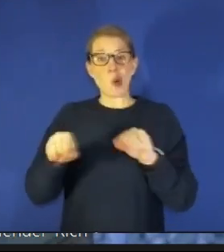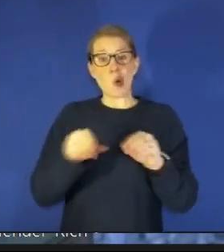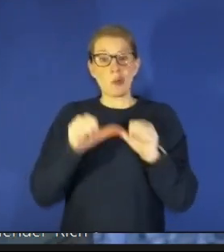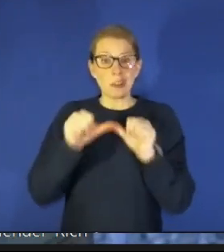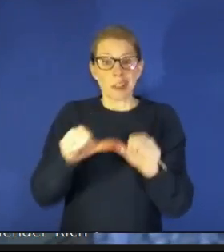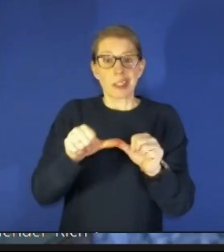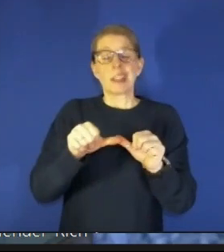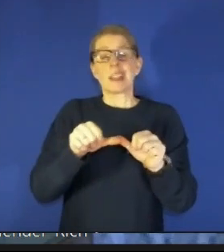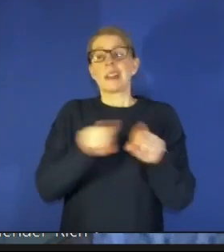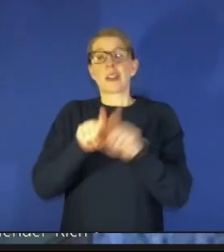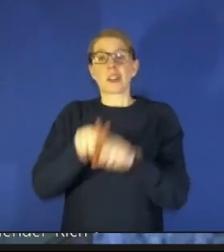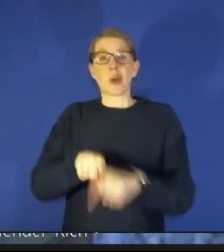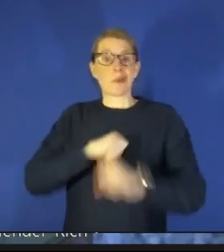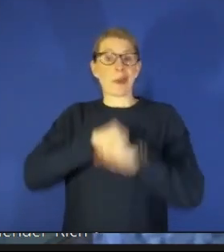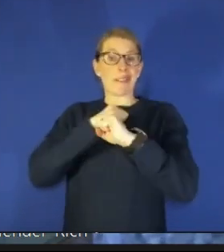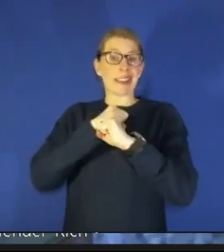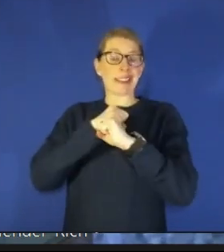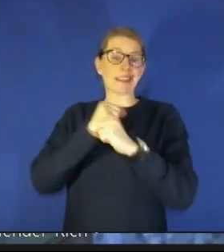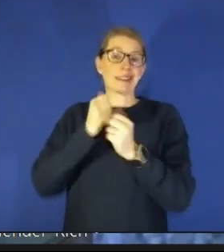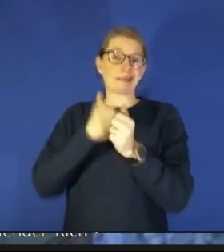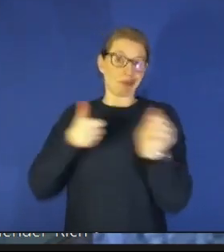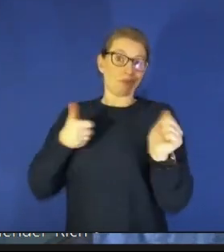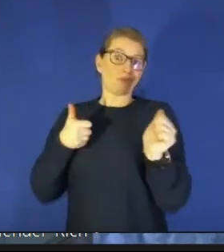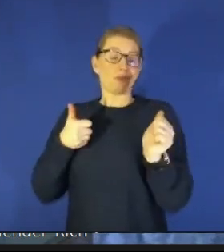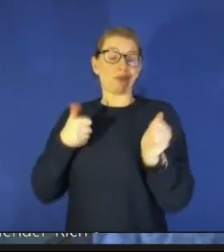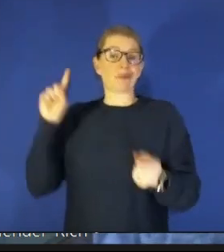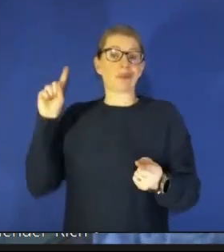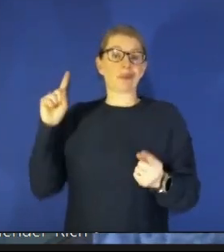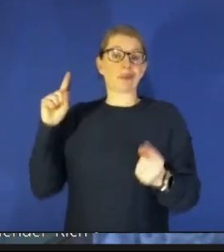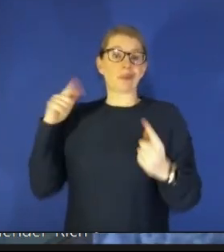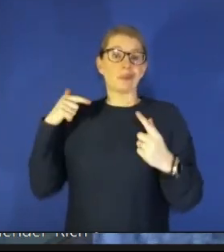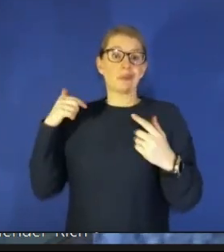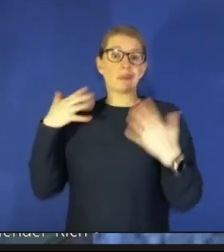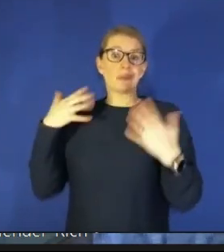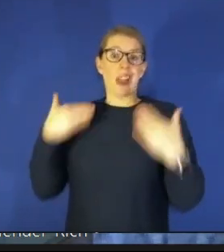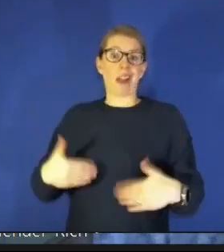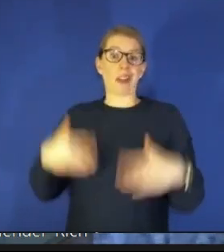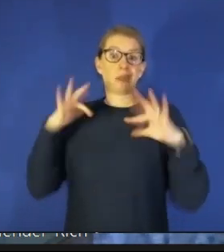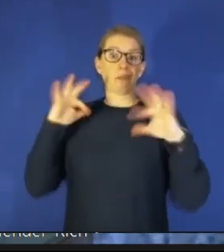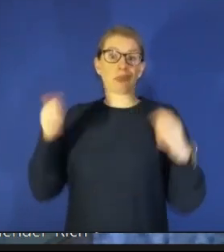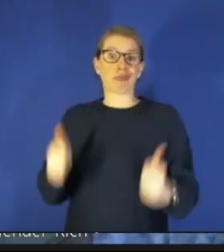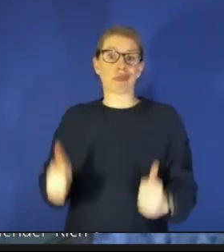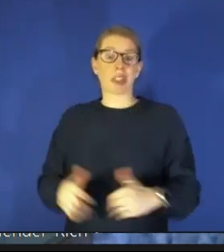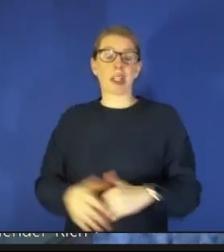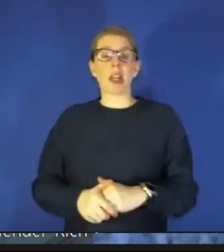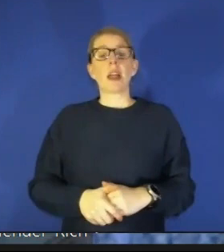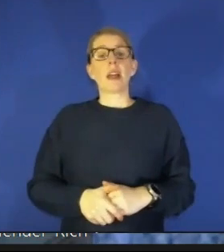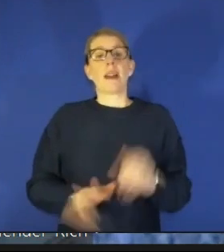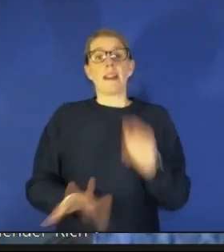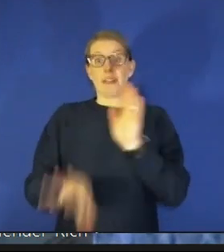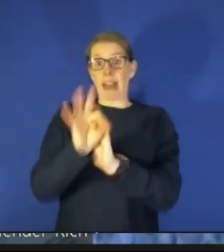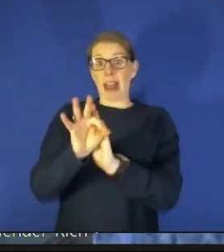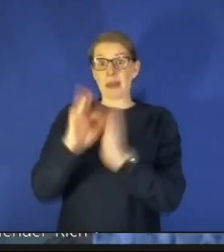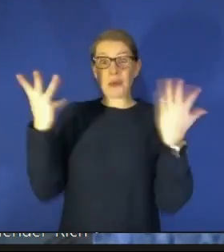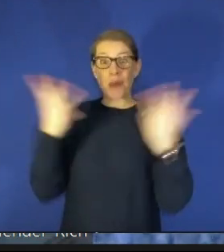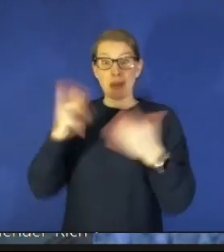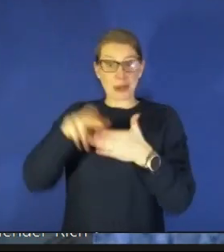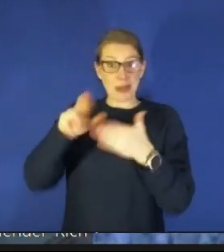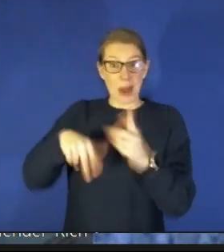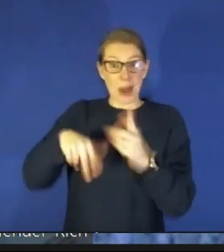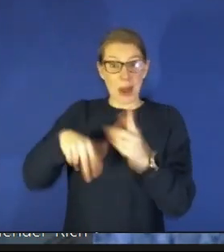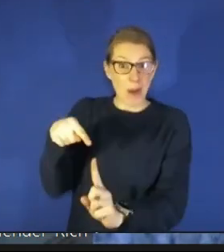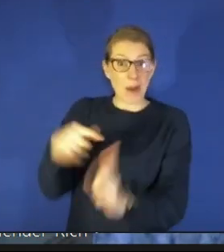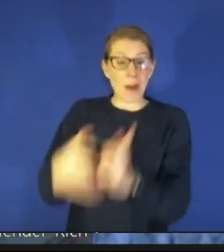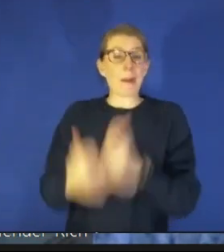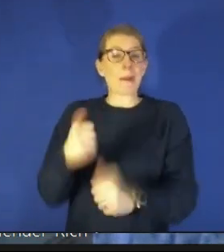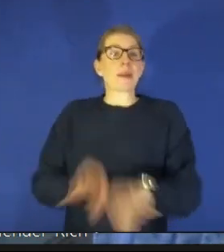to prevent those declines that we've talked about. And what they have found consistently is that the